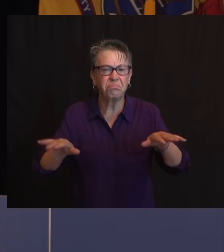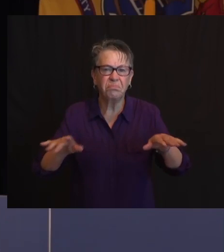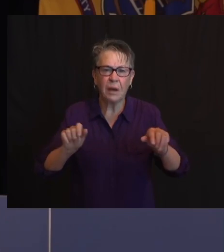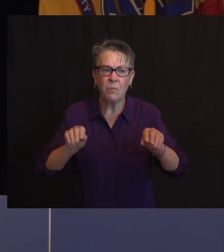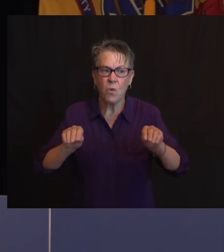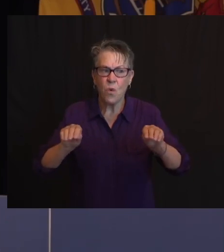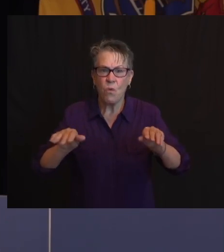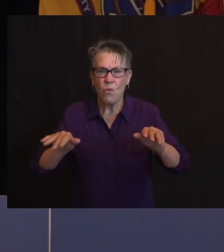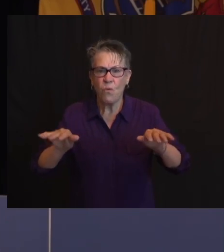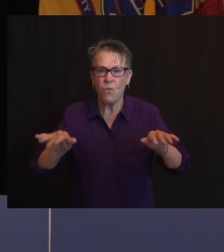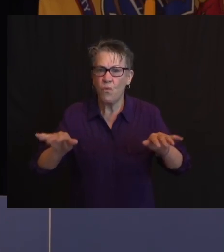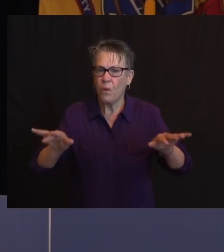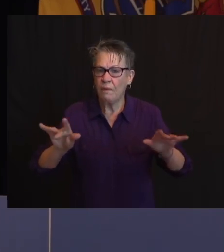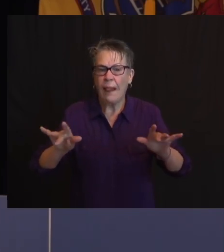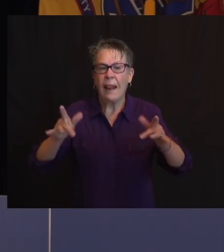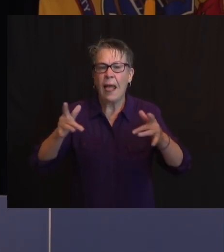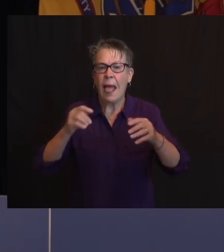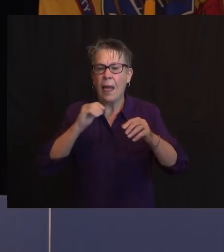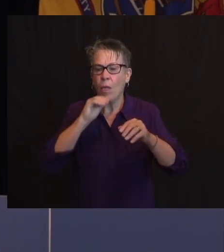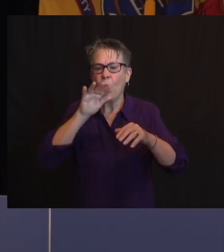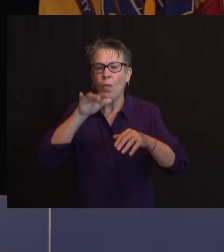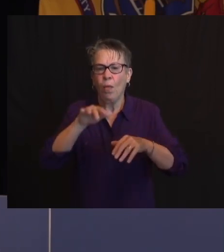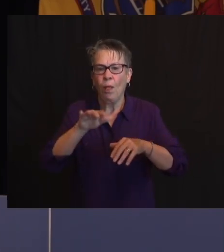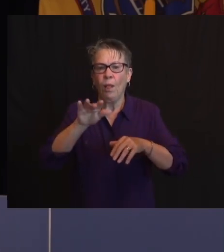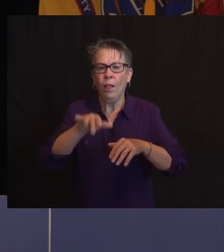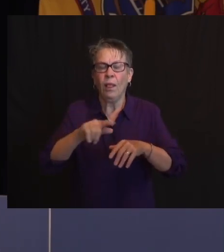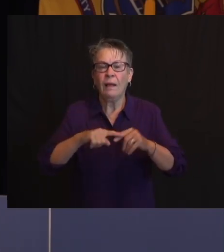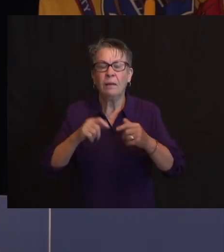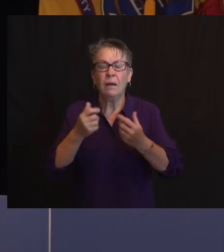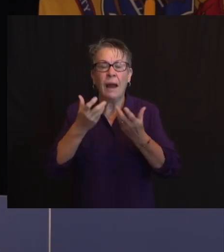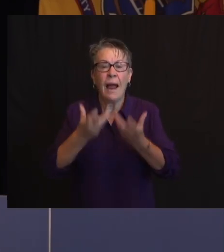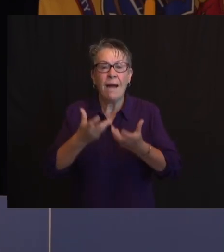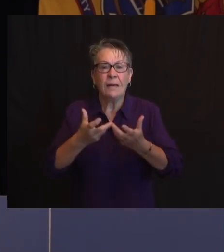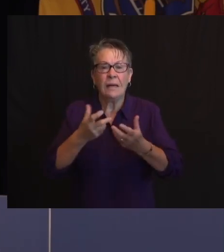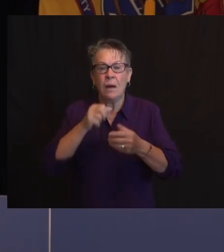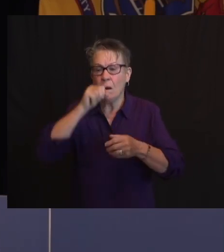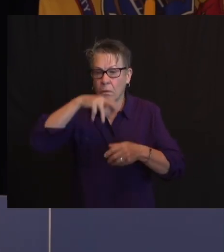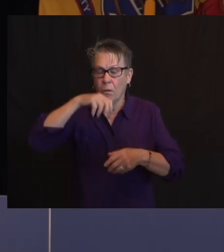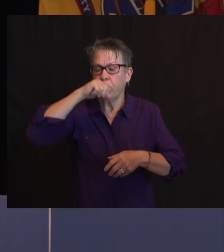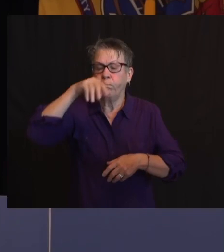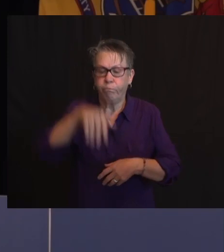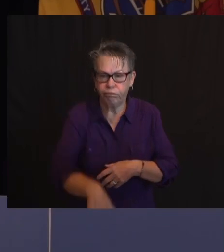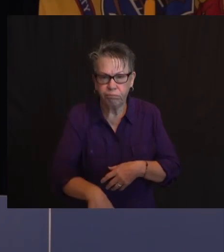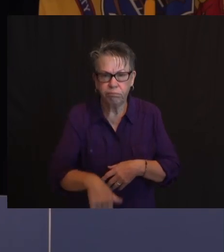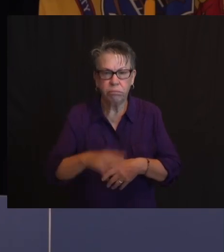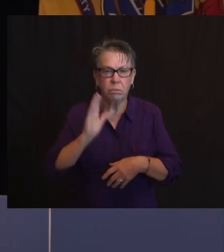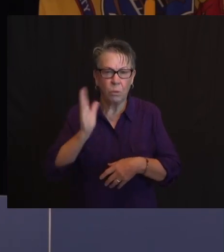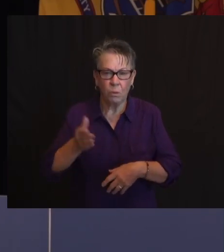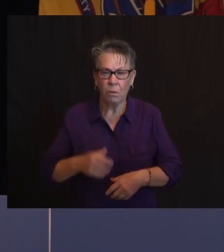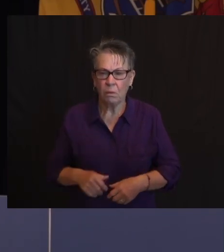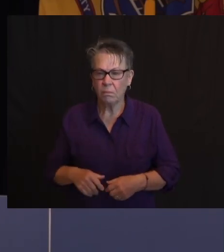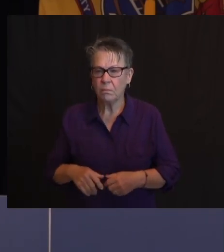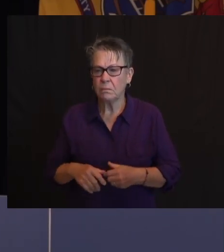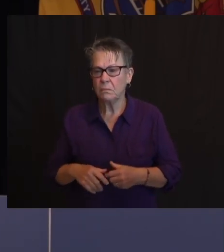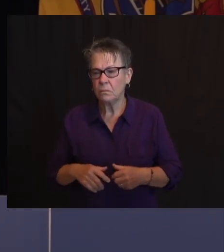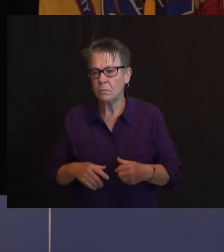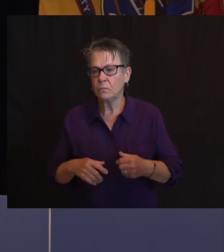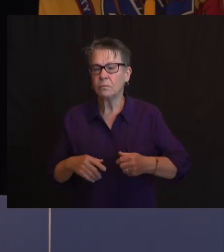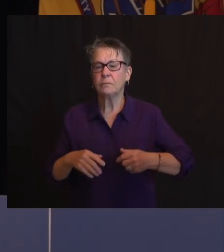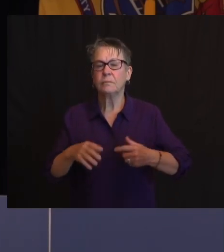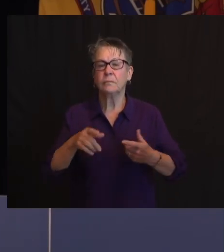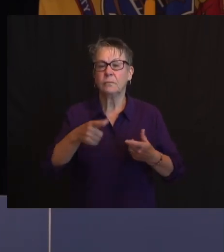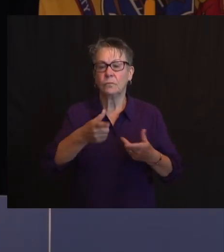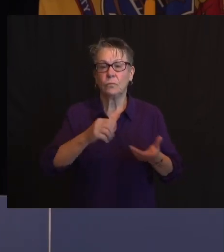the smaller particles or just the bigger particles. You're producing a mixture of both, and how much the virus hangs on to each of